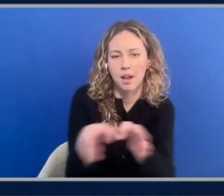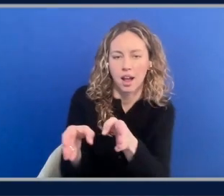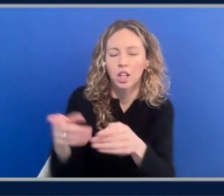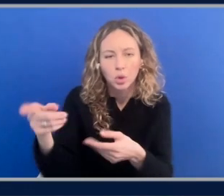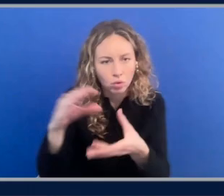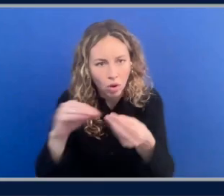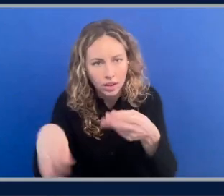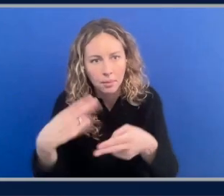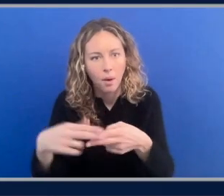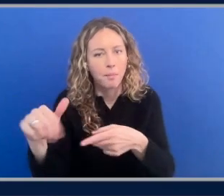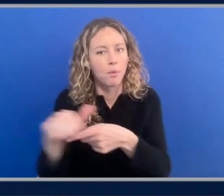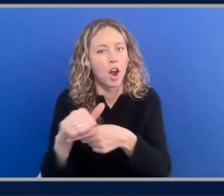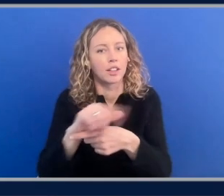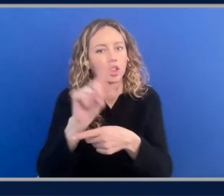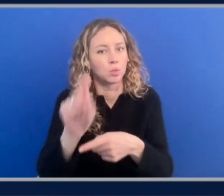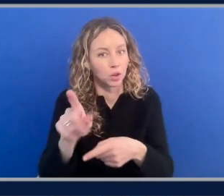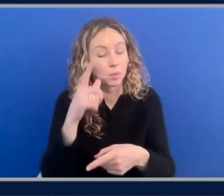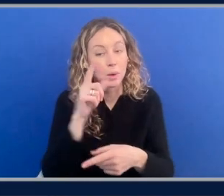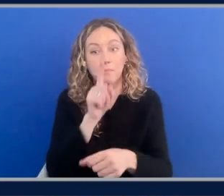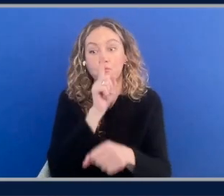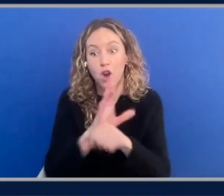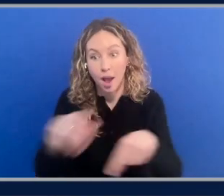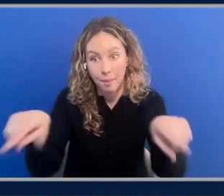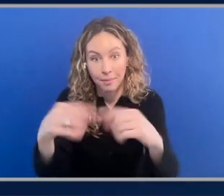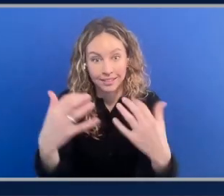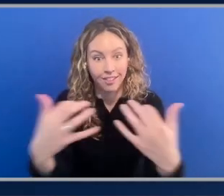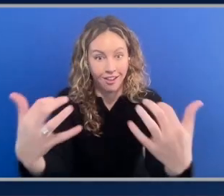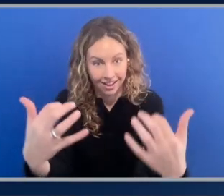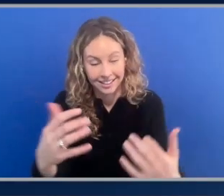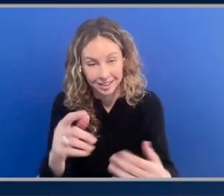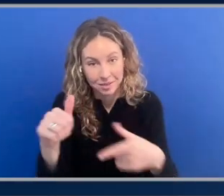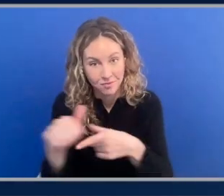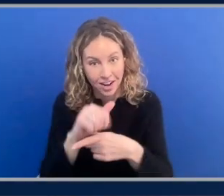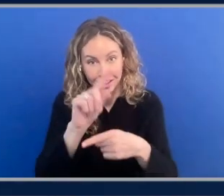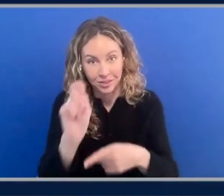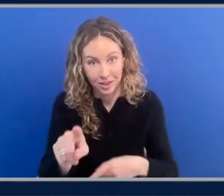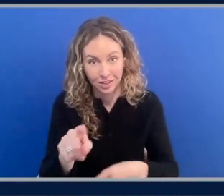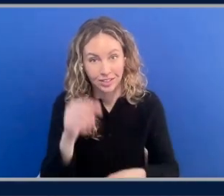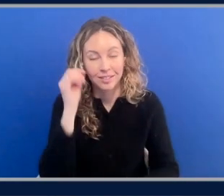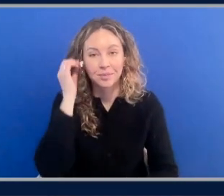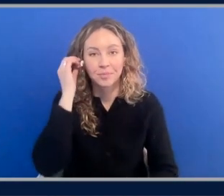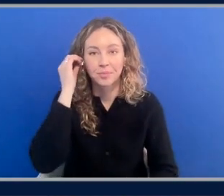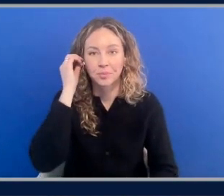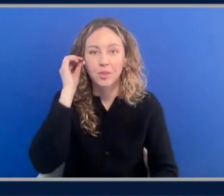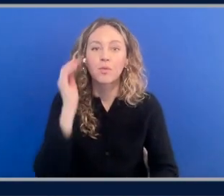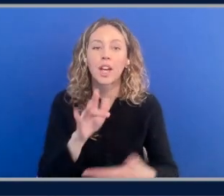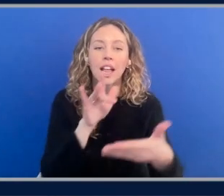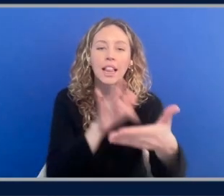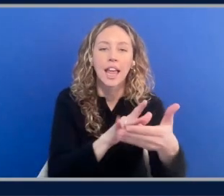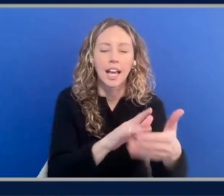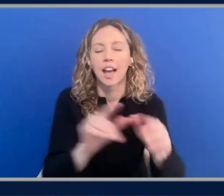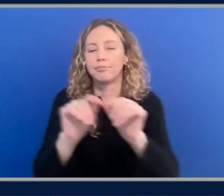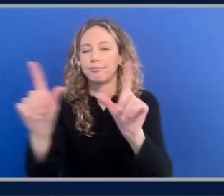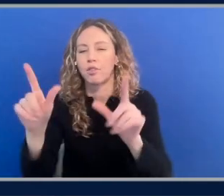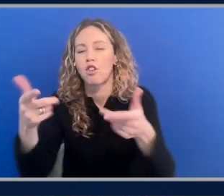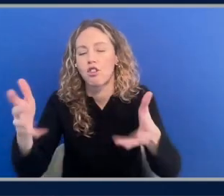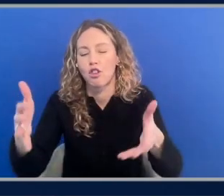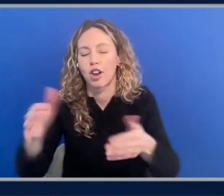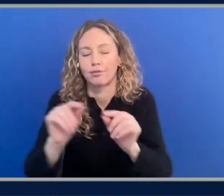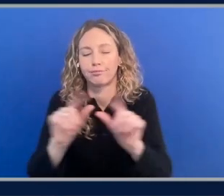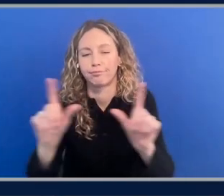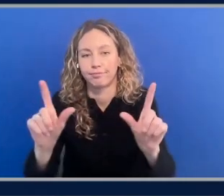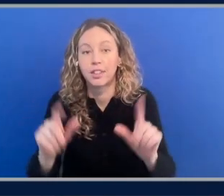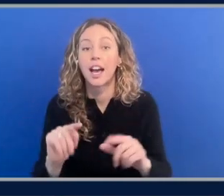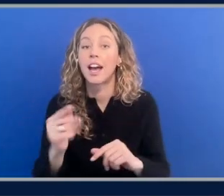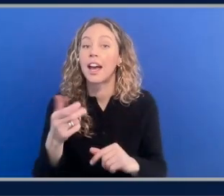promise our friends practice questions. And we can see here, if we were to click on this, that'll take us over to this page that I already have pulled up. And then you can enroll